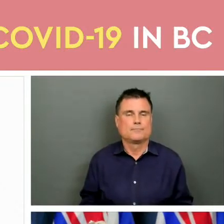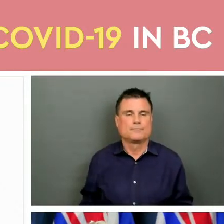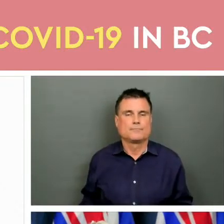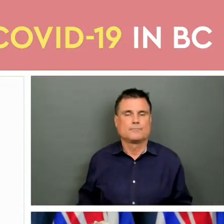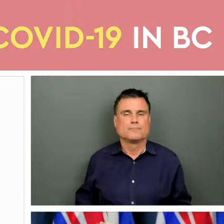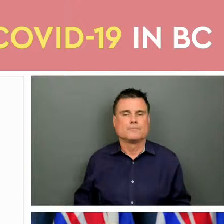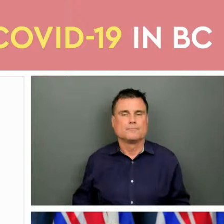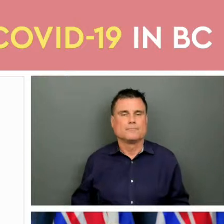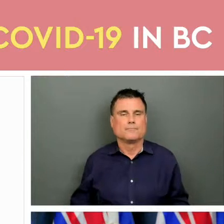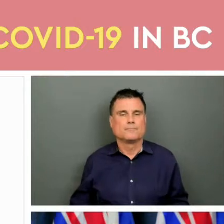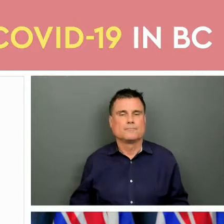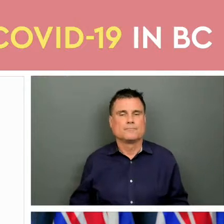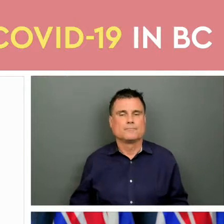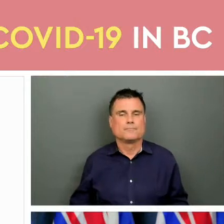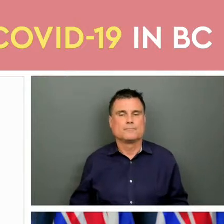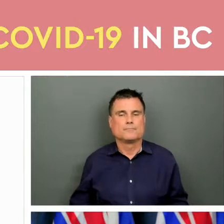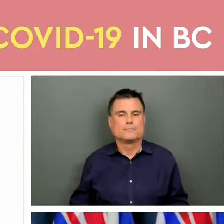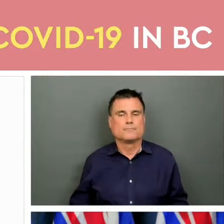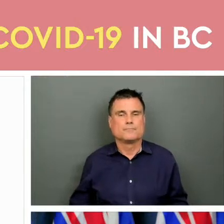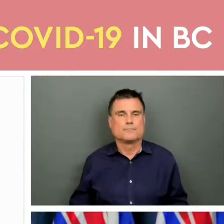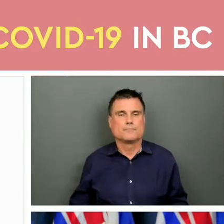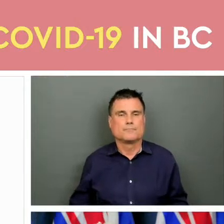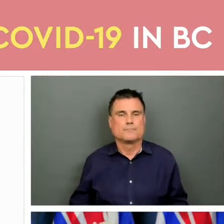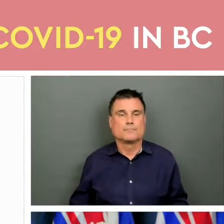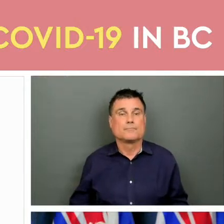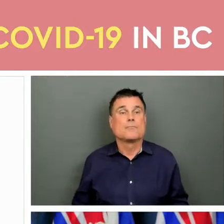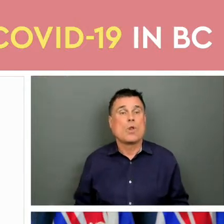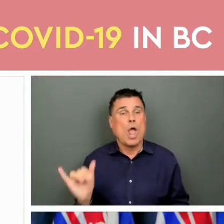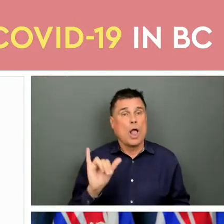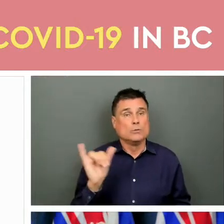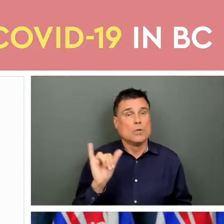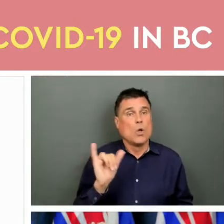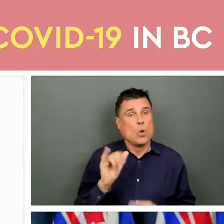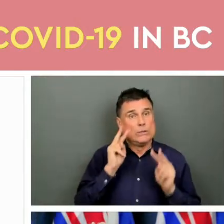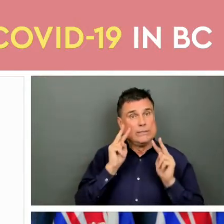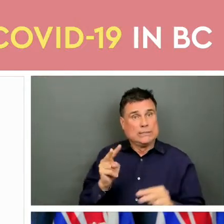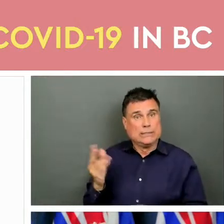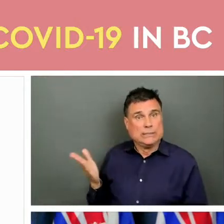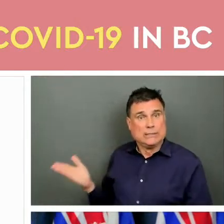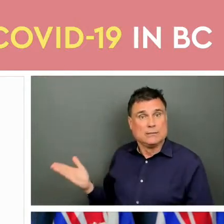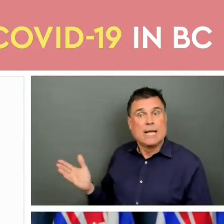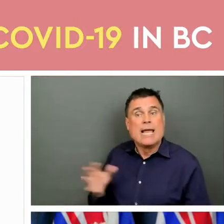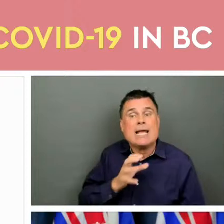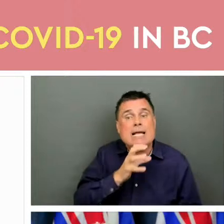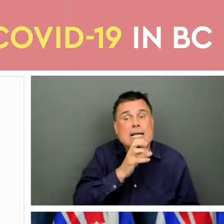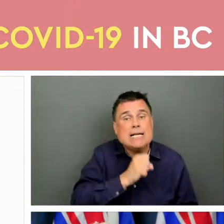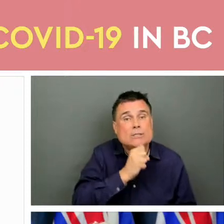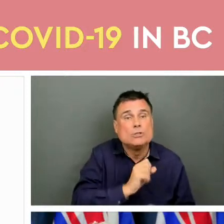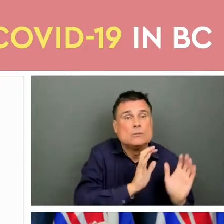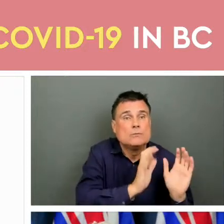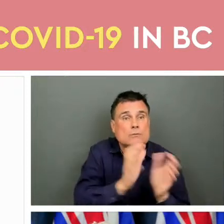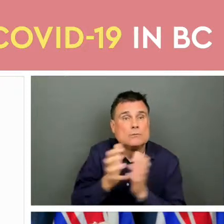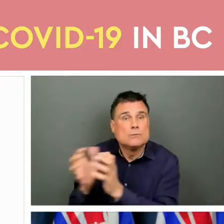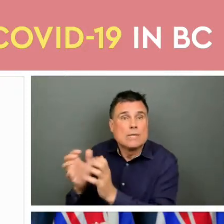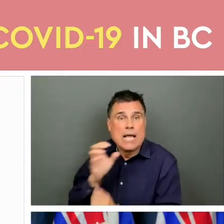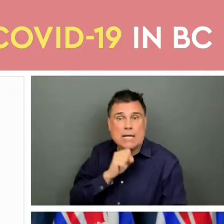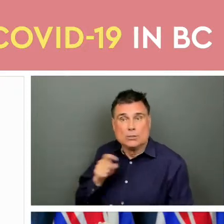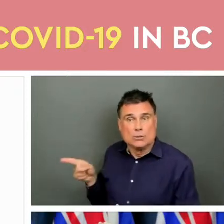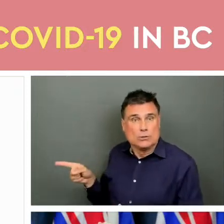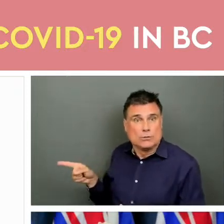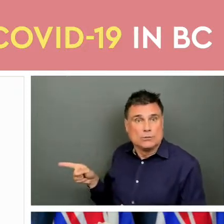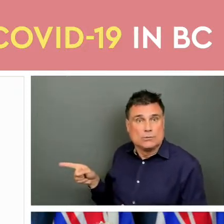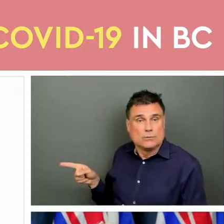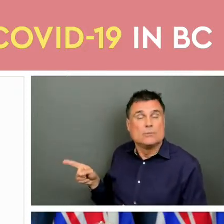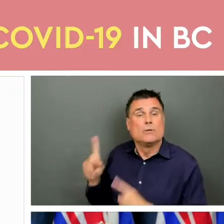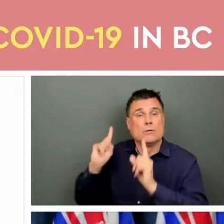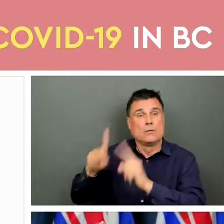We also see the change over time by age, and we've seen in all age groups in the last few weeks